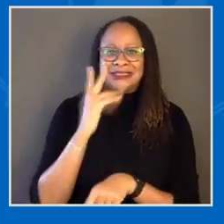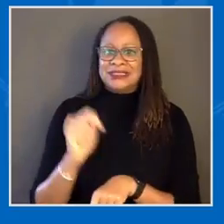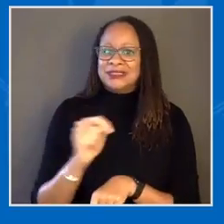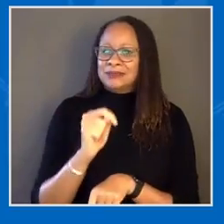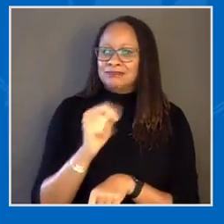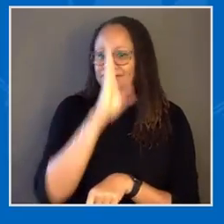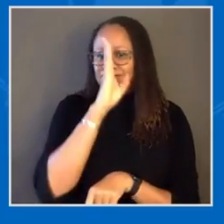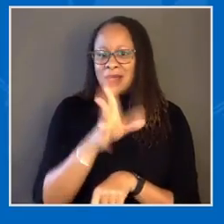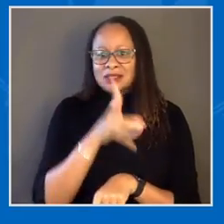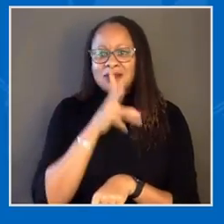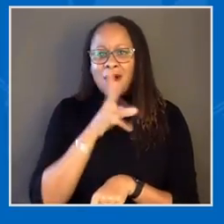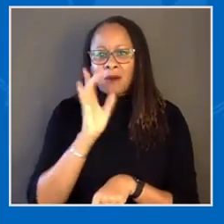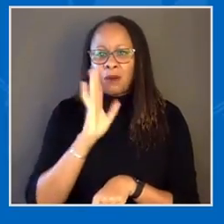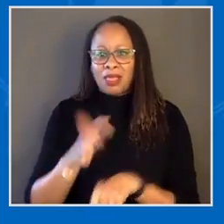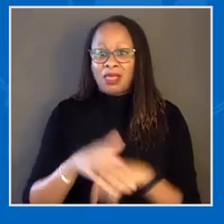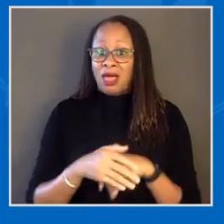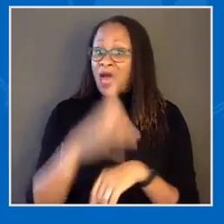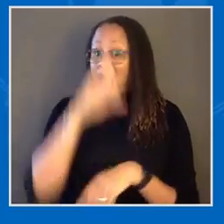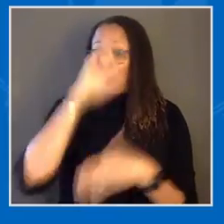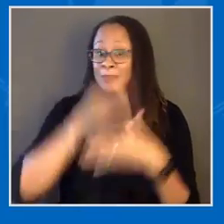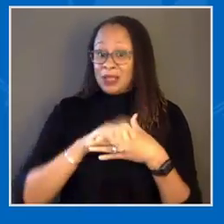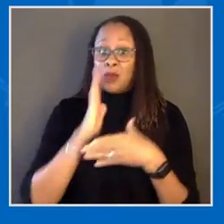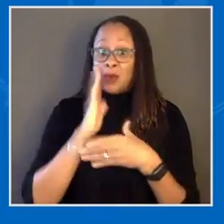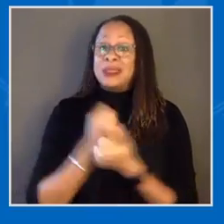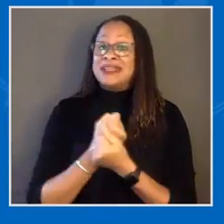I believe we are safer with Avril on the watch.